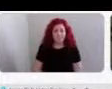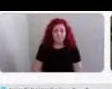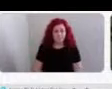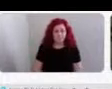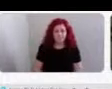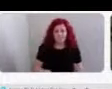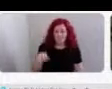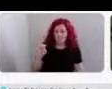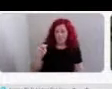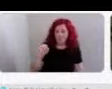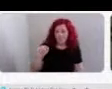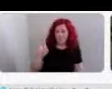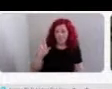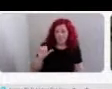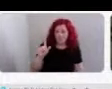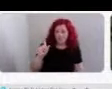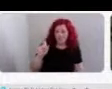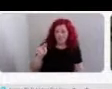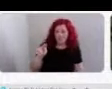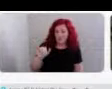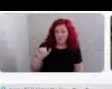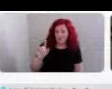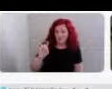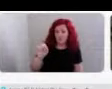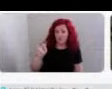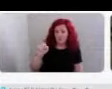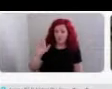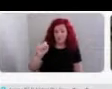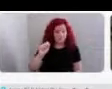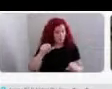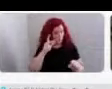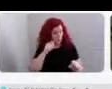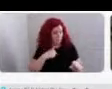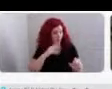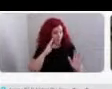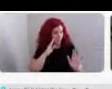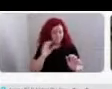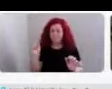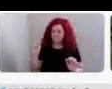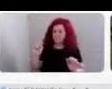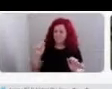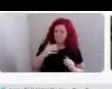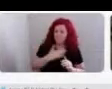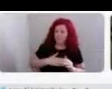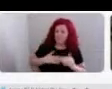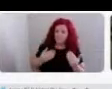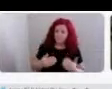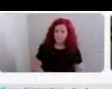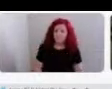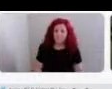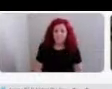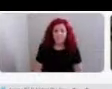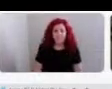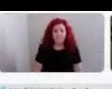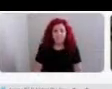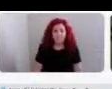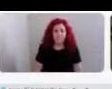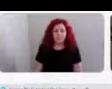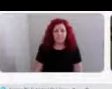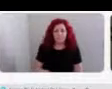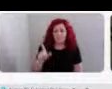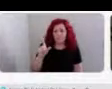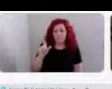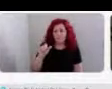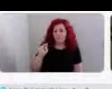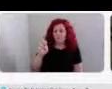mary lanzanakis mary lynn hi can you hear me yes please proceed my name is lin zanakis i